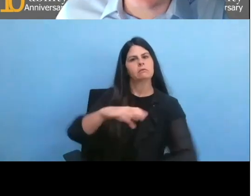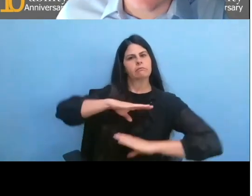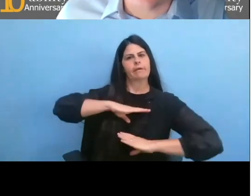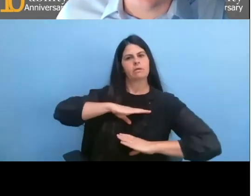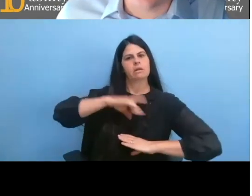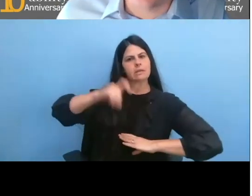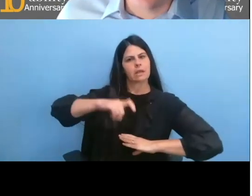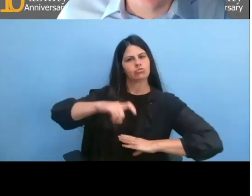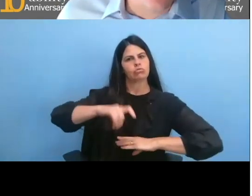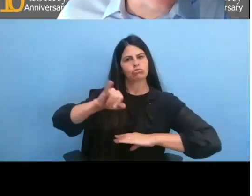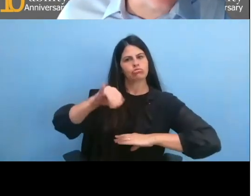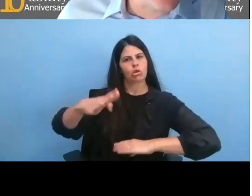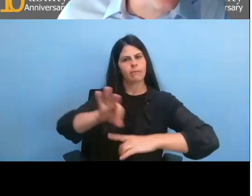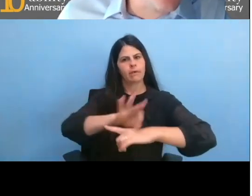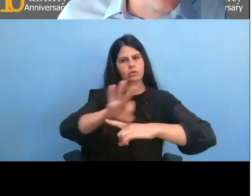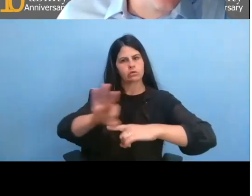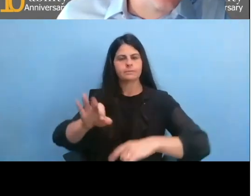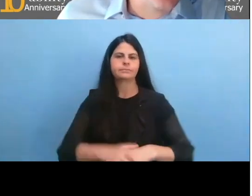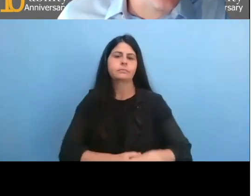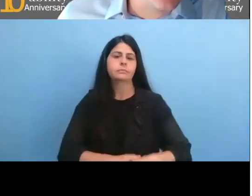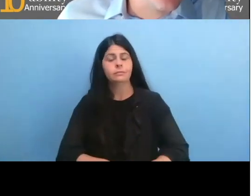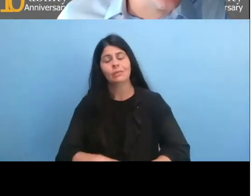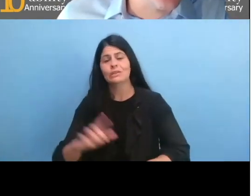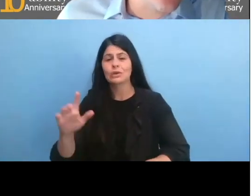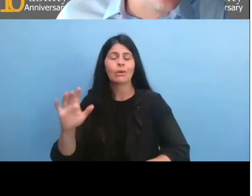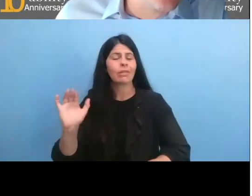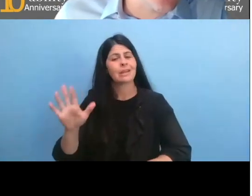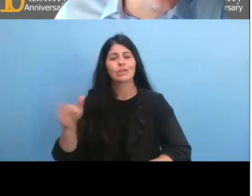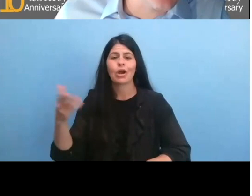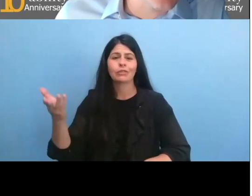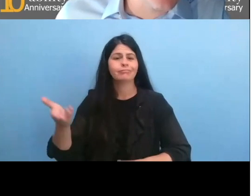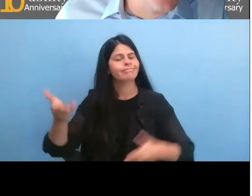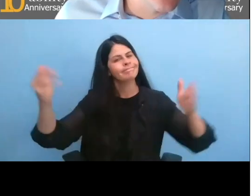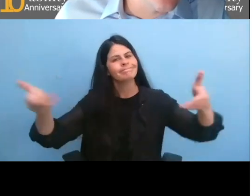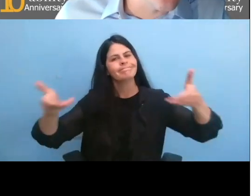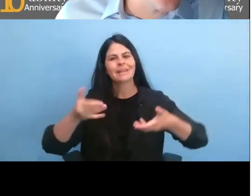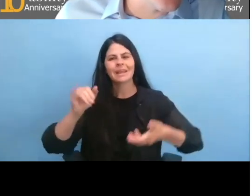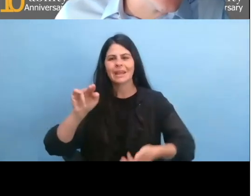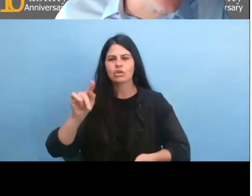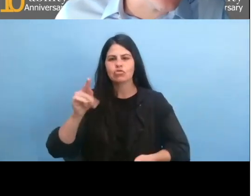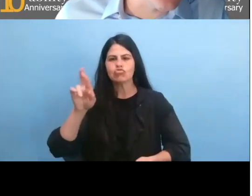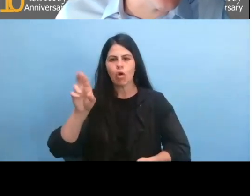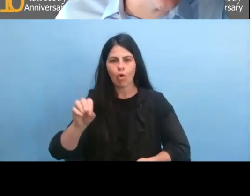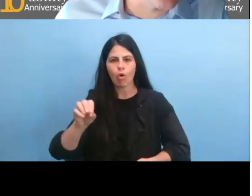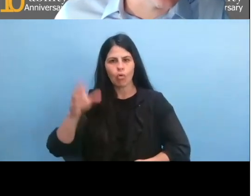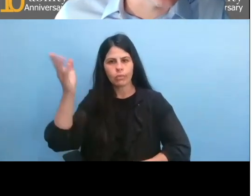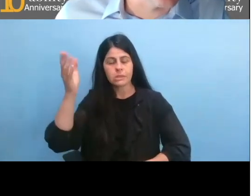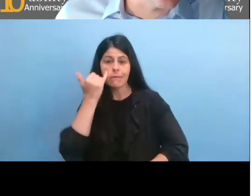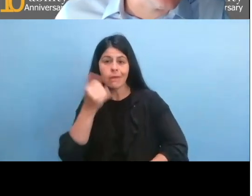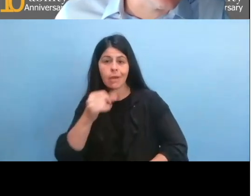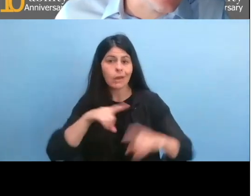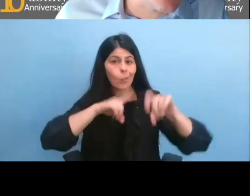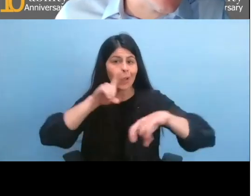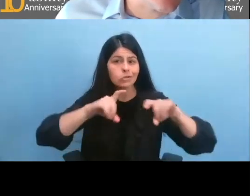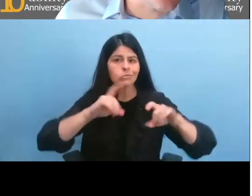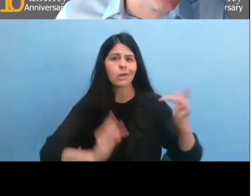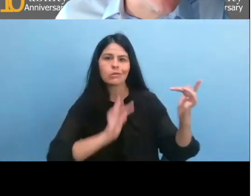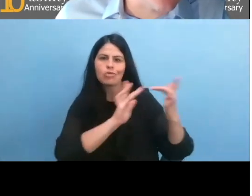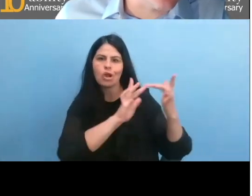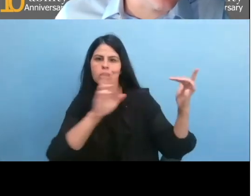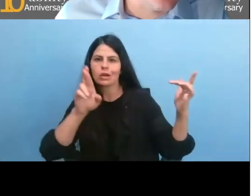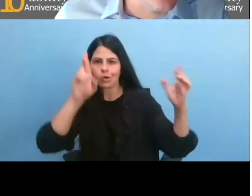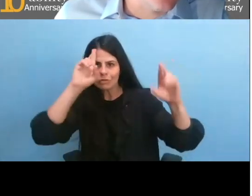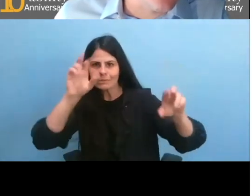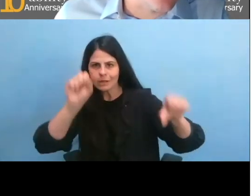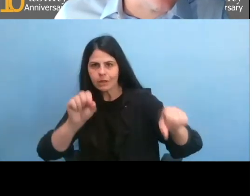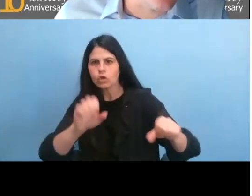That is our introductory presentation. If you do have any questions, feel free to reach out to RespectAbility by emailing